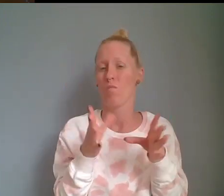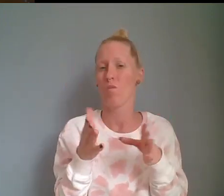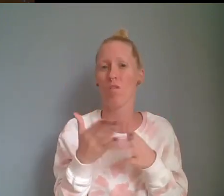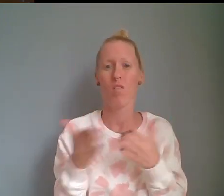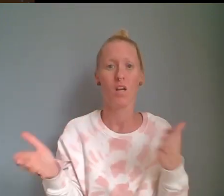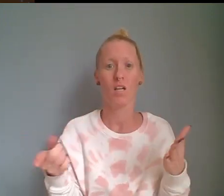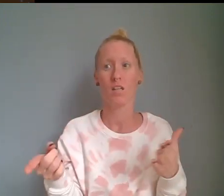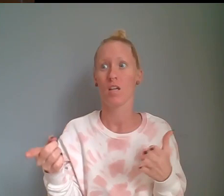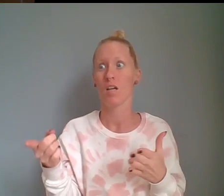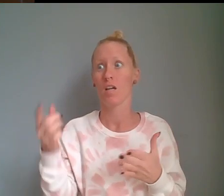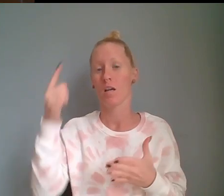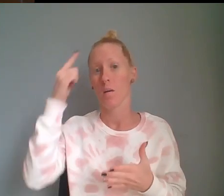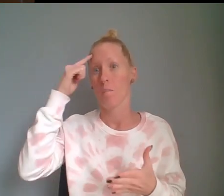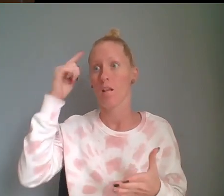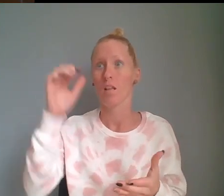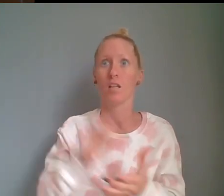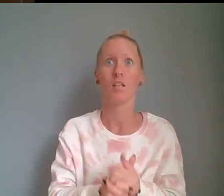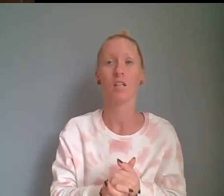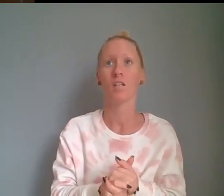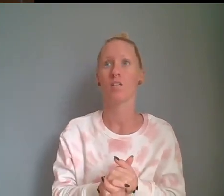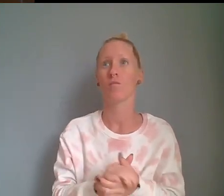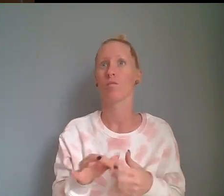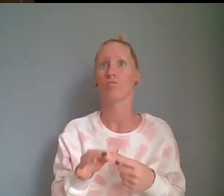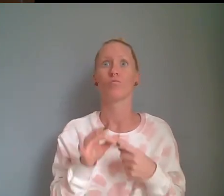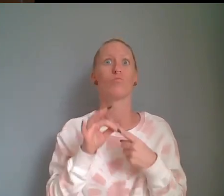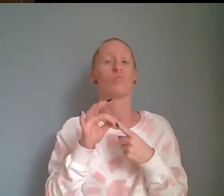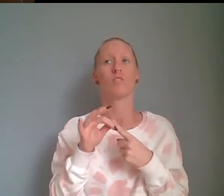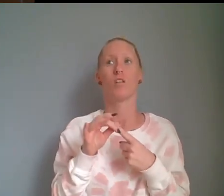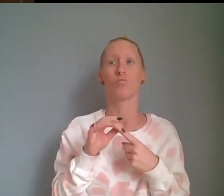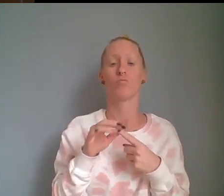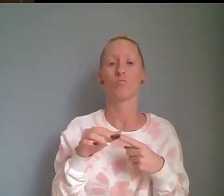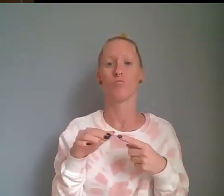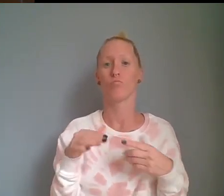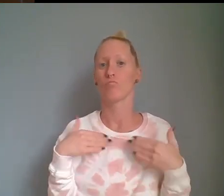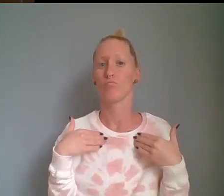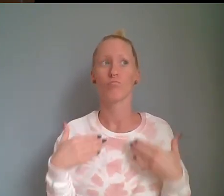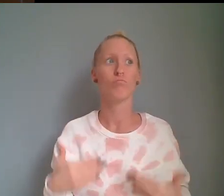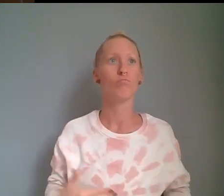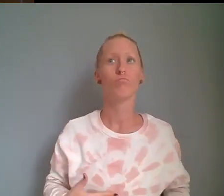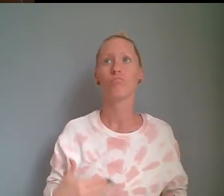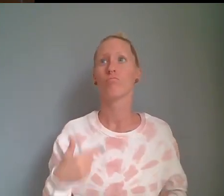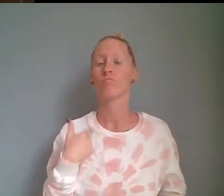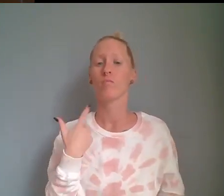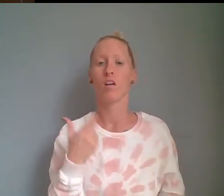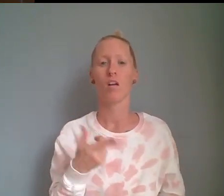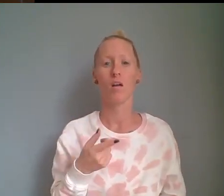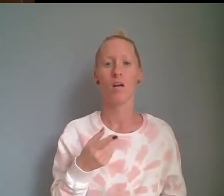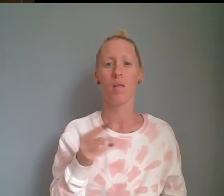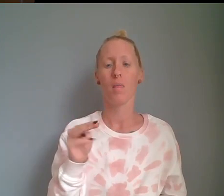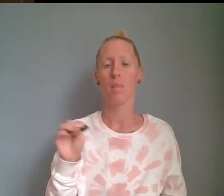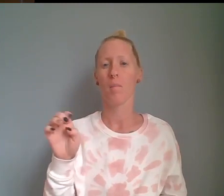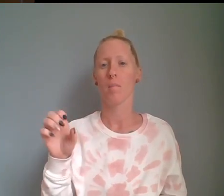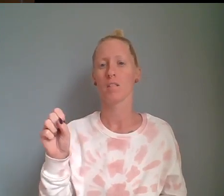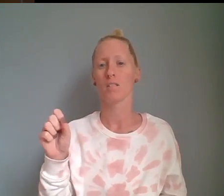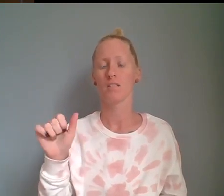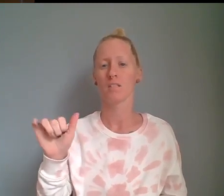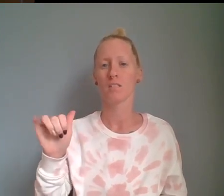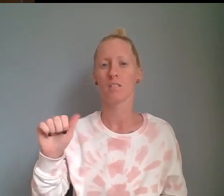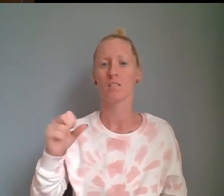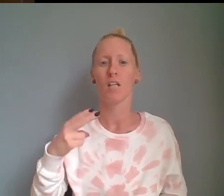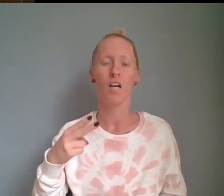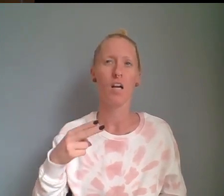they are some supernatural being. They may believe that they are the Messiah, or that they are